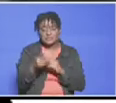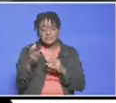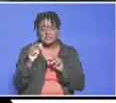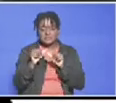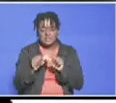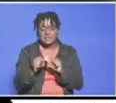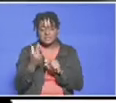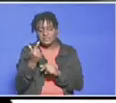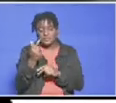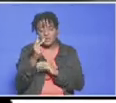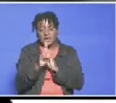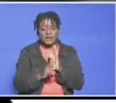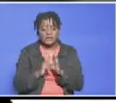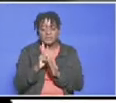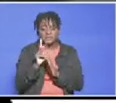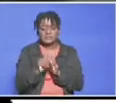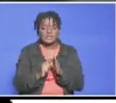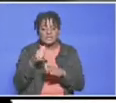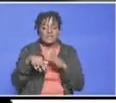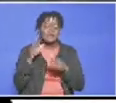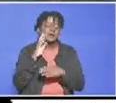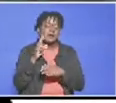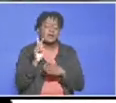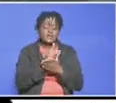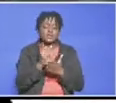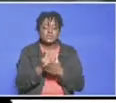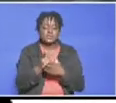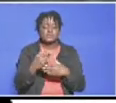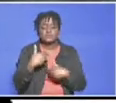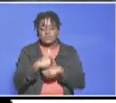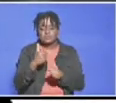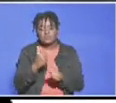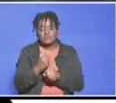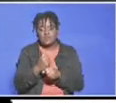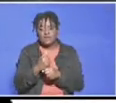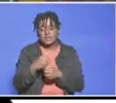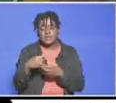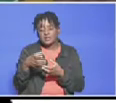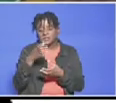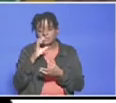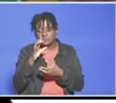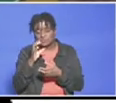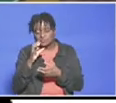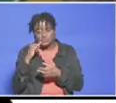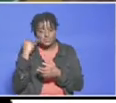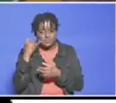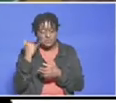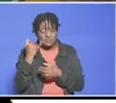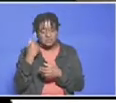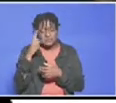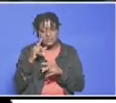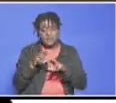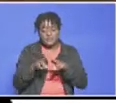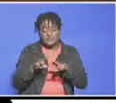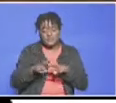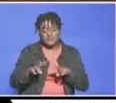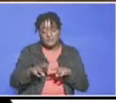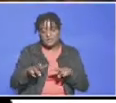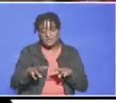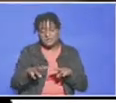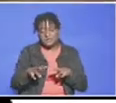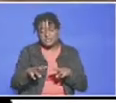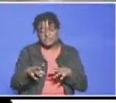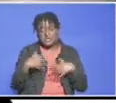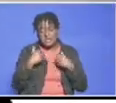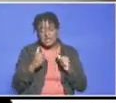victims of hypertension, hormonal imbalances, kidney disease, constipation, and diabetes. Flowers says she has been mixing